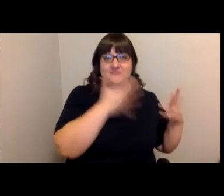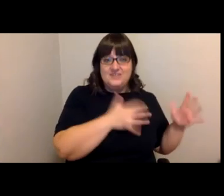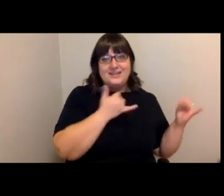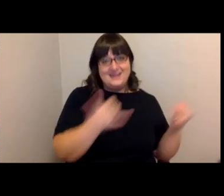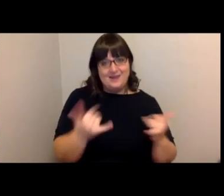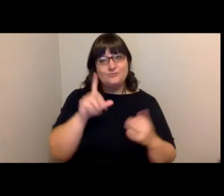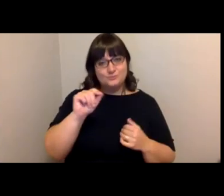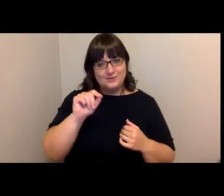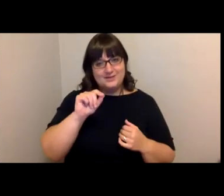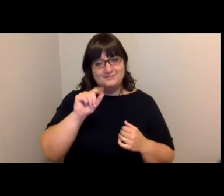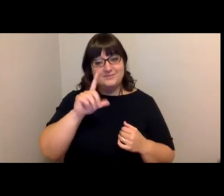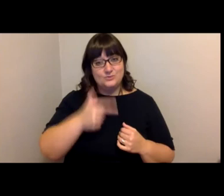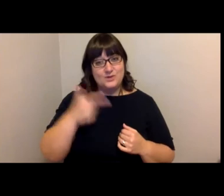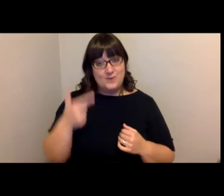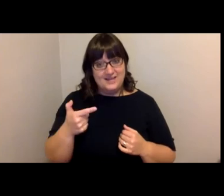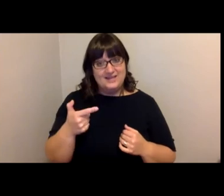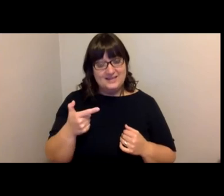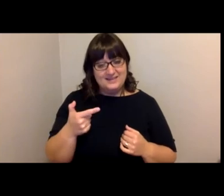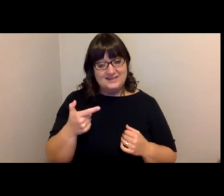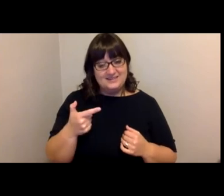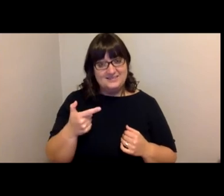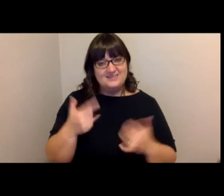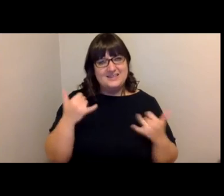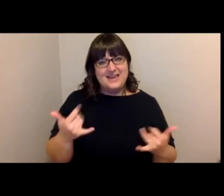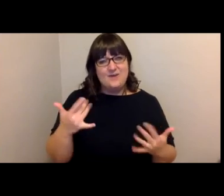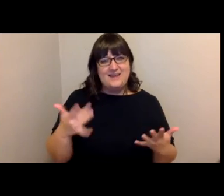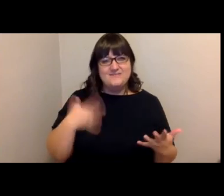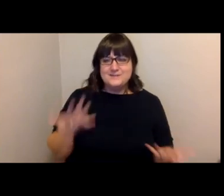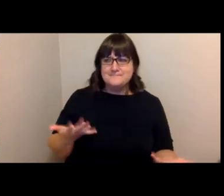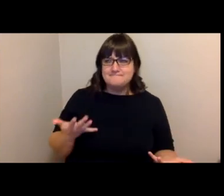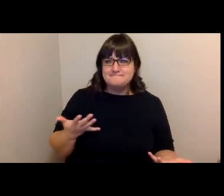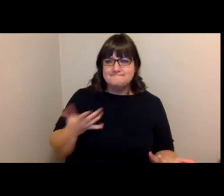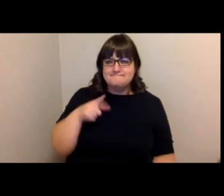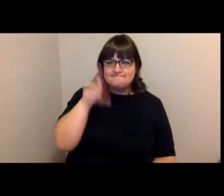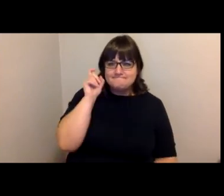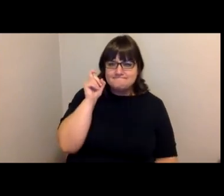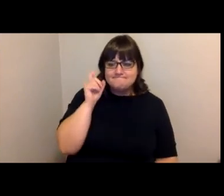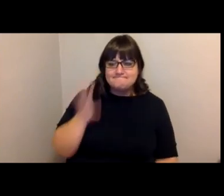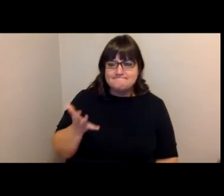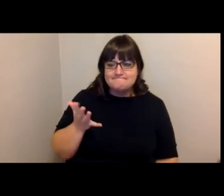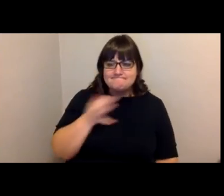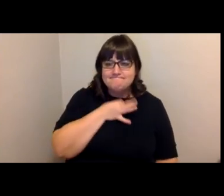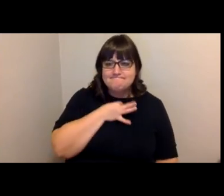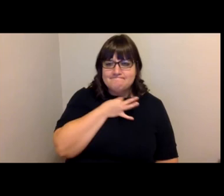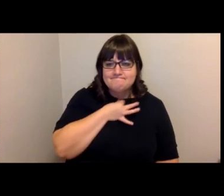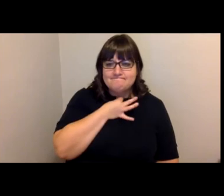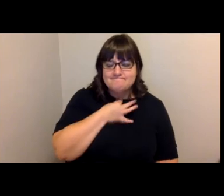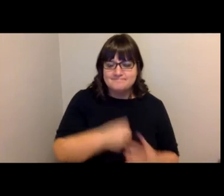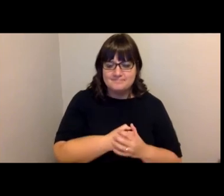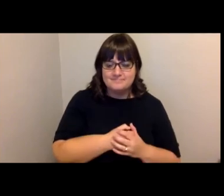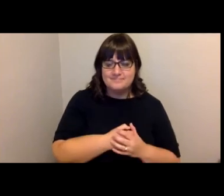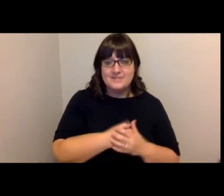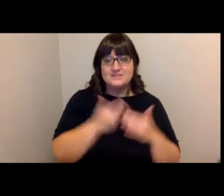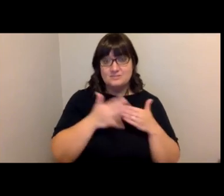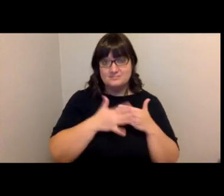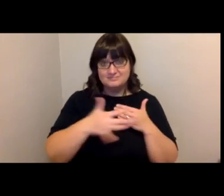come, I'm left with a vibrating inquiry. In the coming years, as the first cohorts of COVID